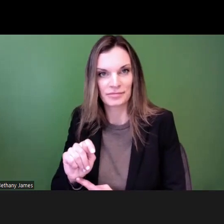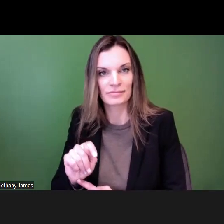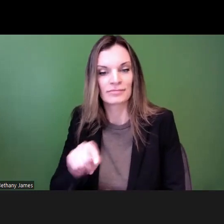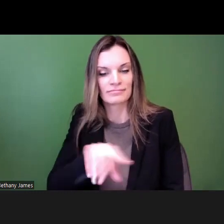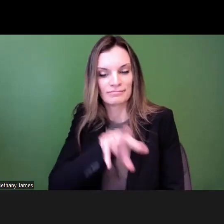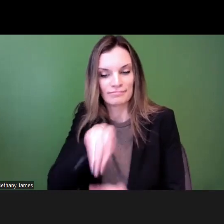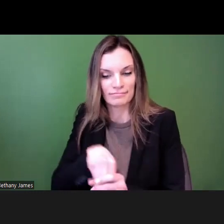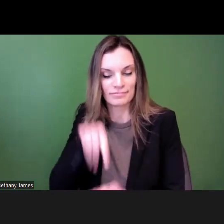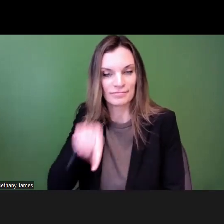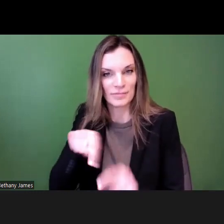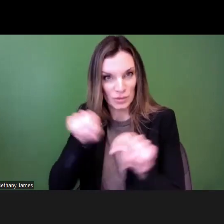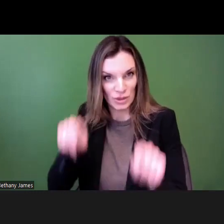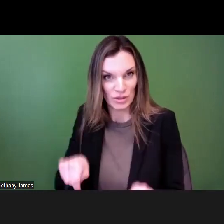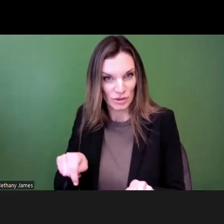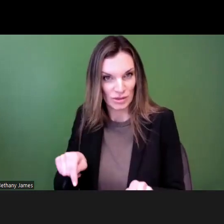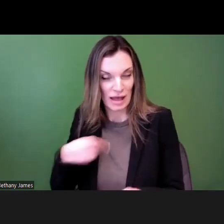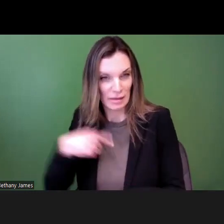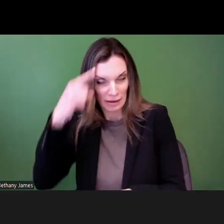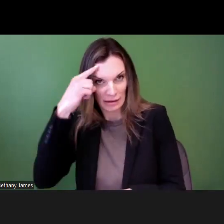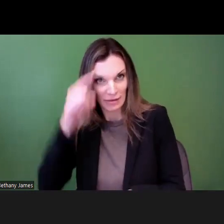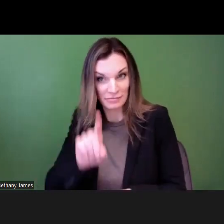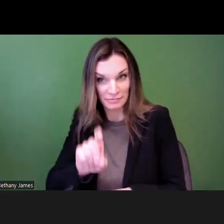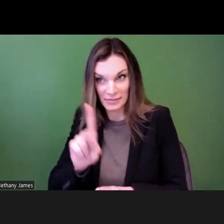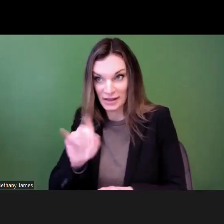presentation. Is that how that works, Cami?